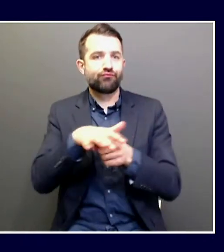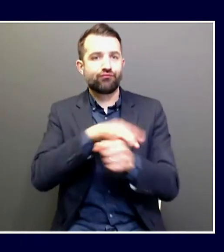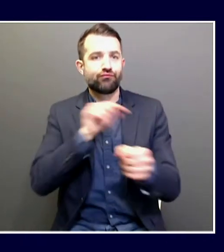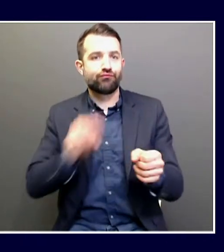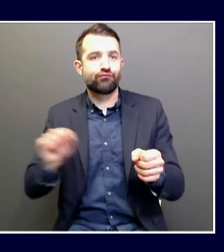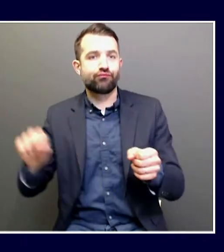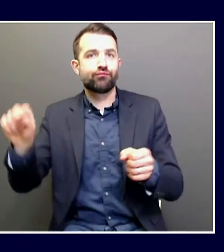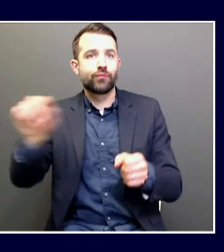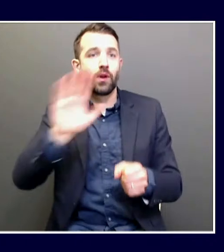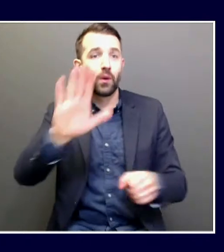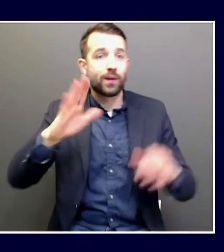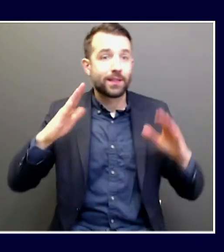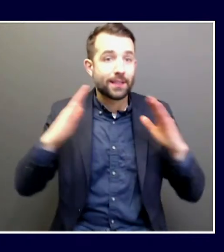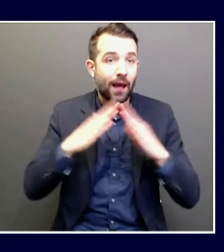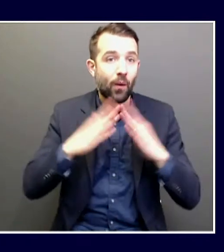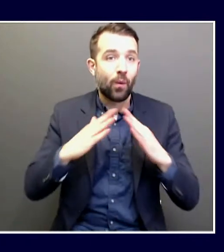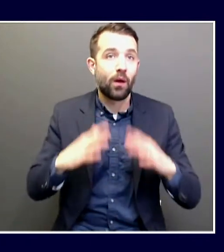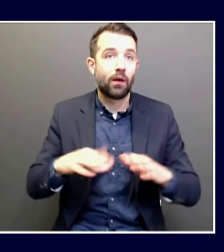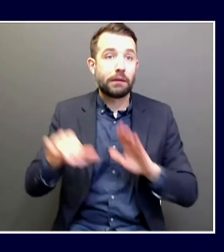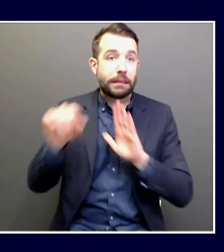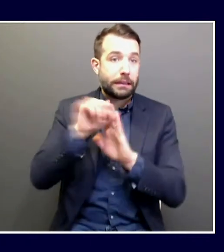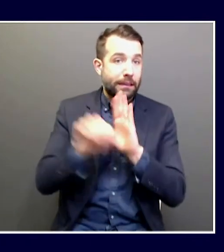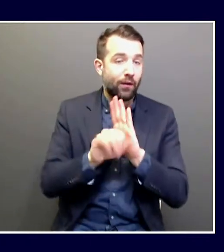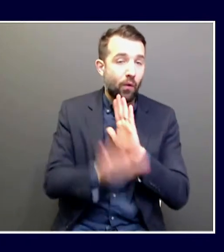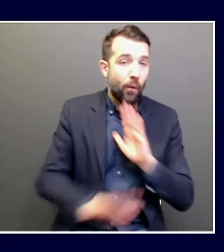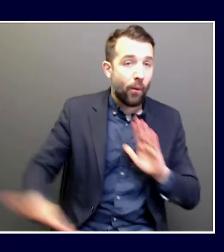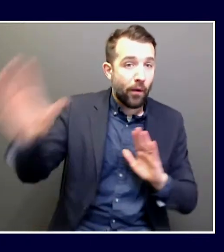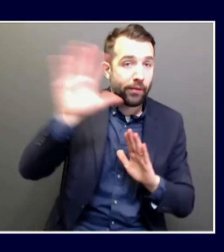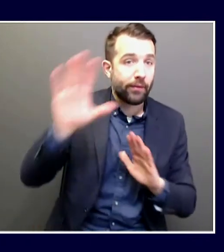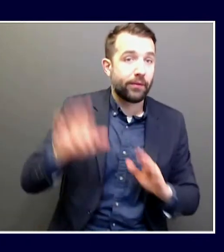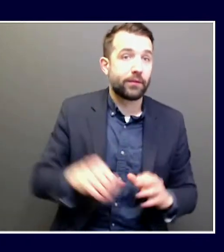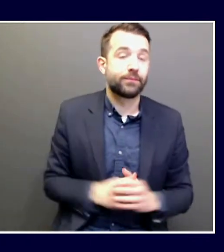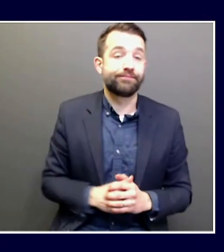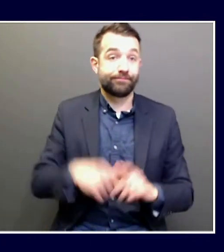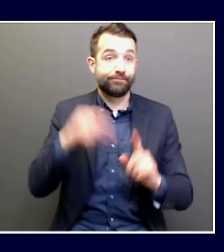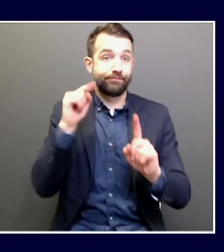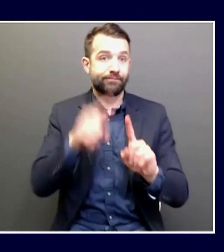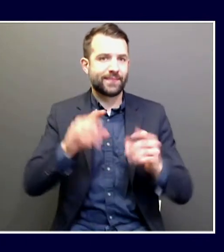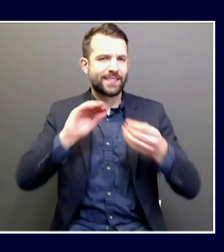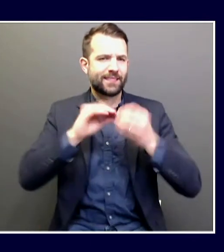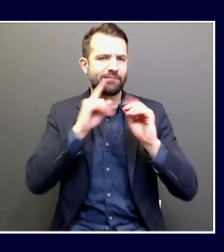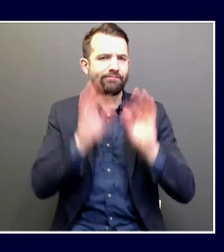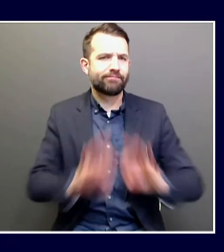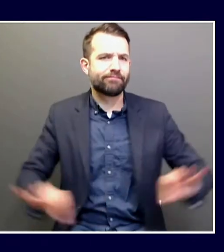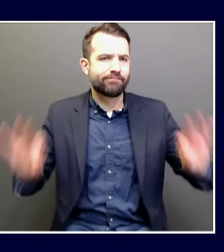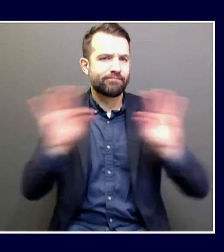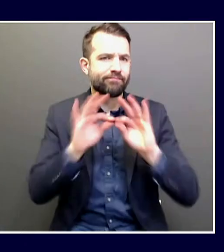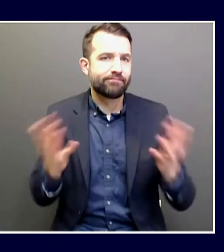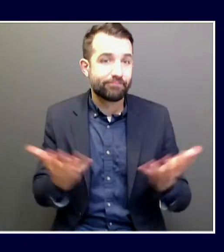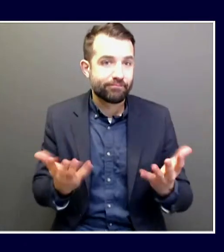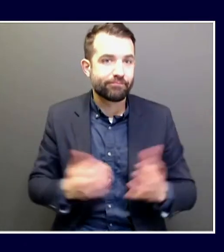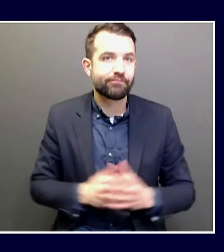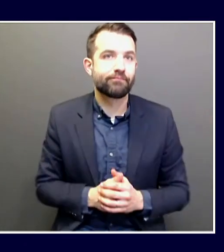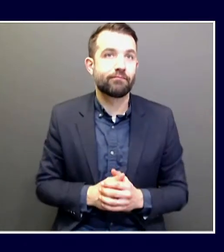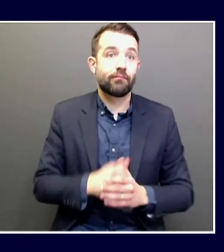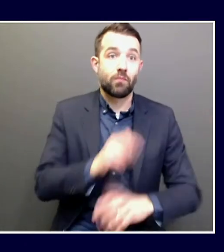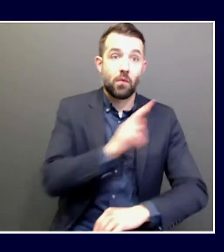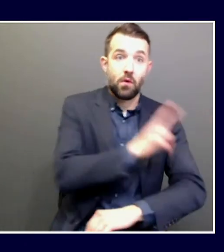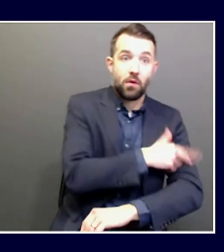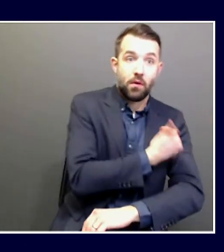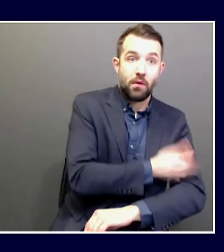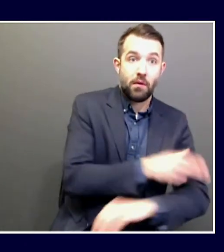is hospitalizations. Hospitalization rates give us a good sense, particularly of the severity level of the